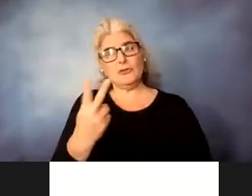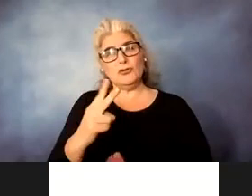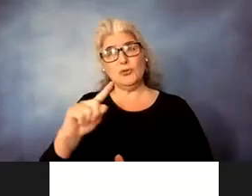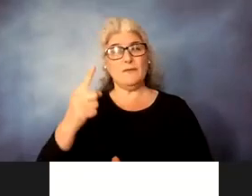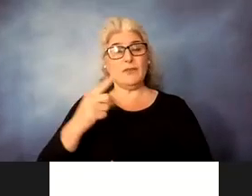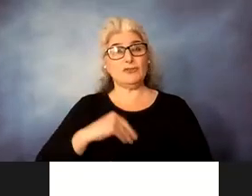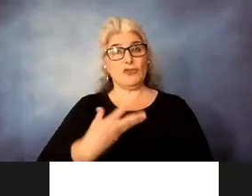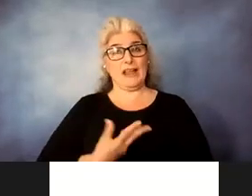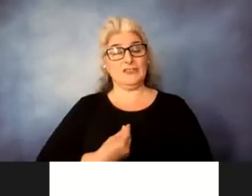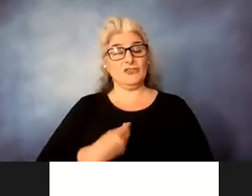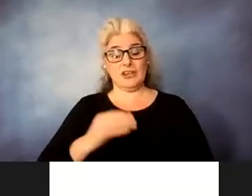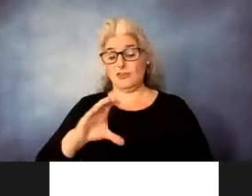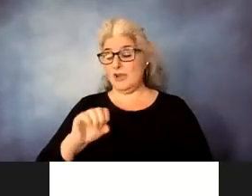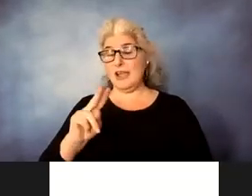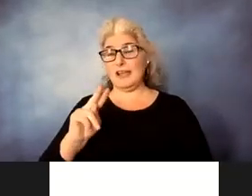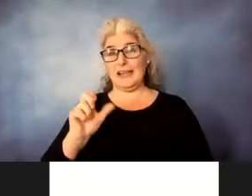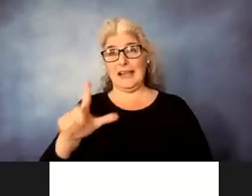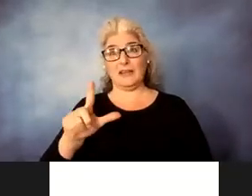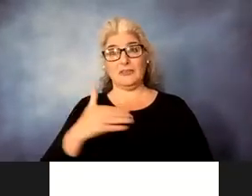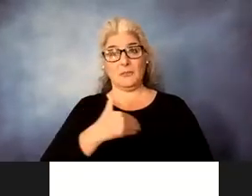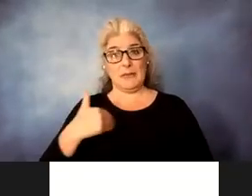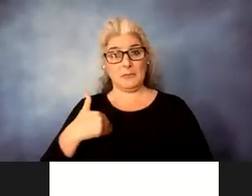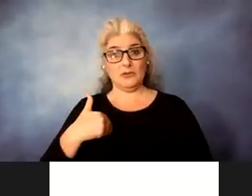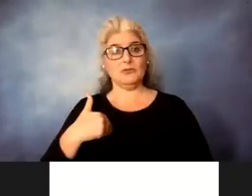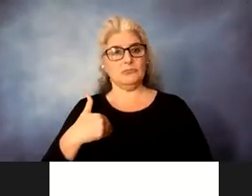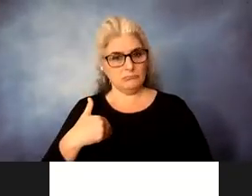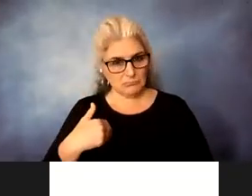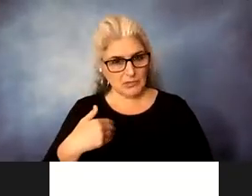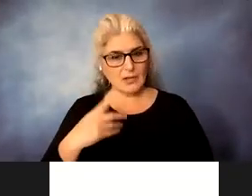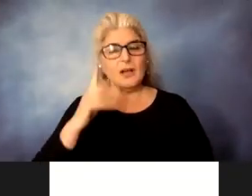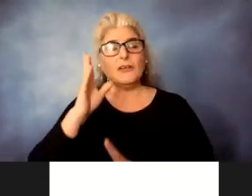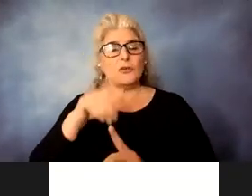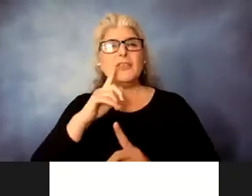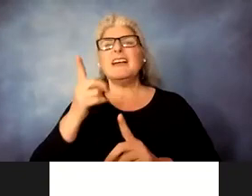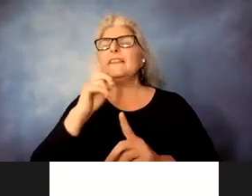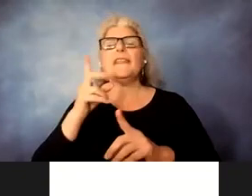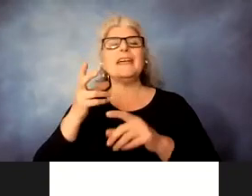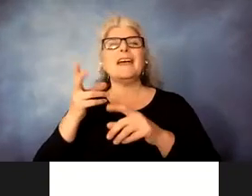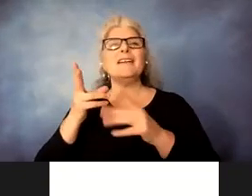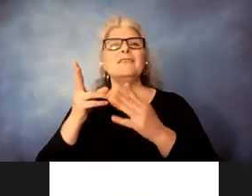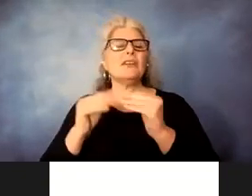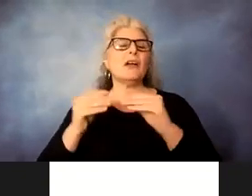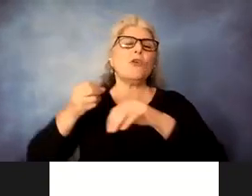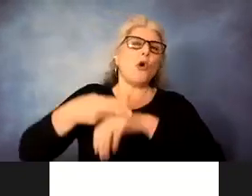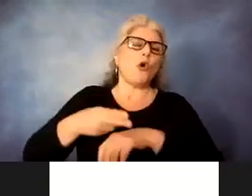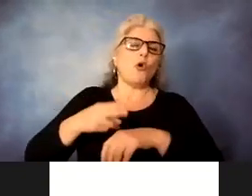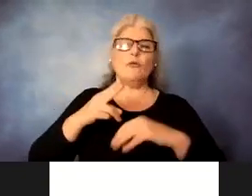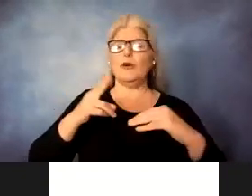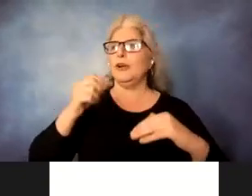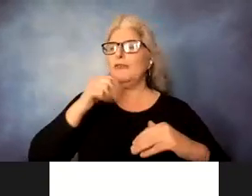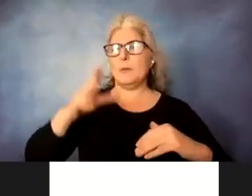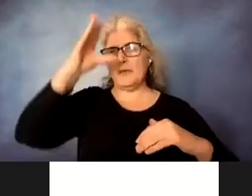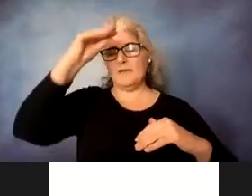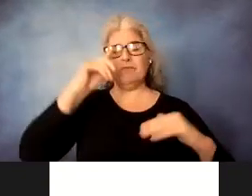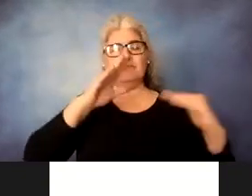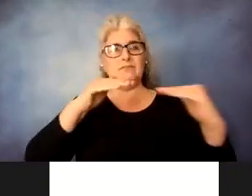members. 7 cities that use ranked choice voting have achieved or surpassed gender parity in their city legislature. That means that more than 50%